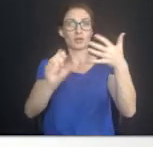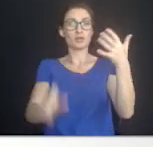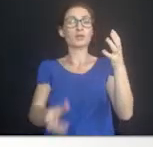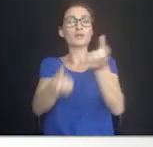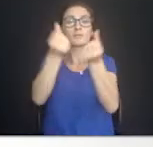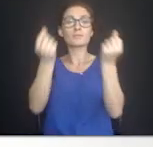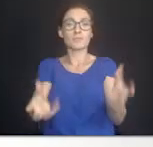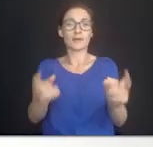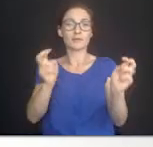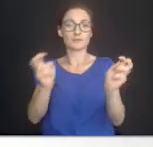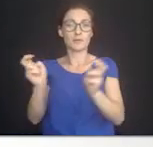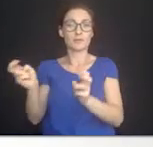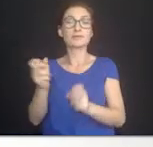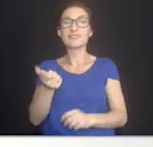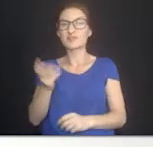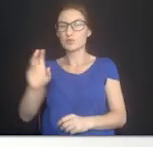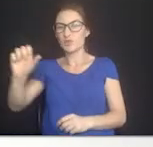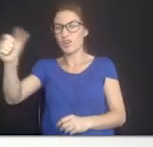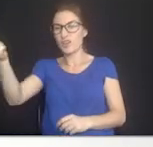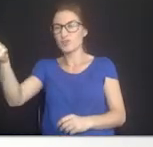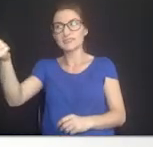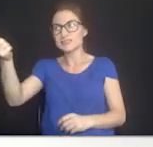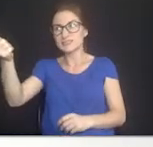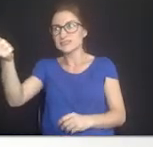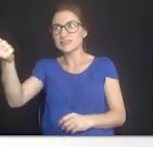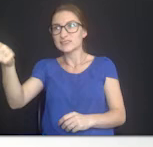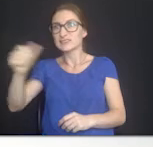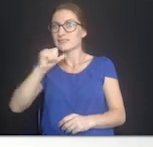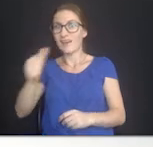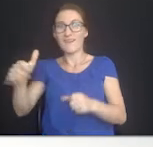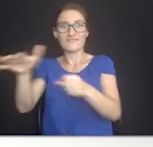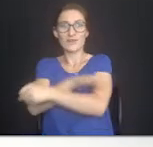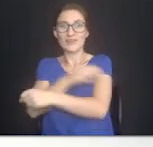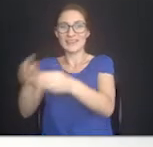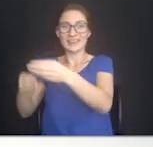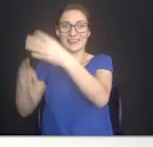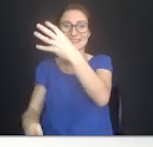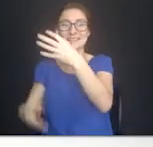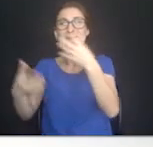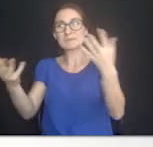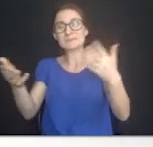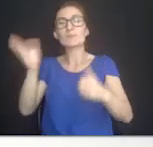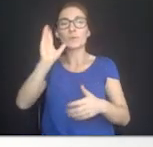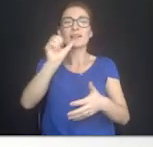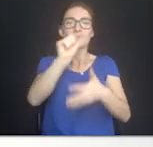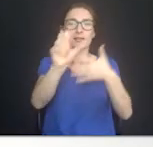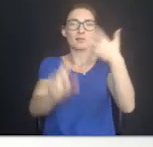even actually a few others that I feel like aren't fully listed on there, but we're going to go through them all.